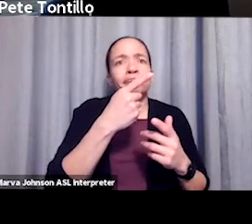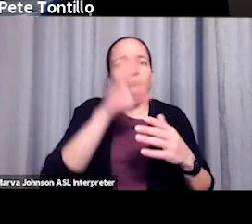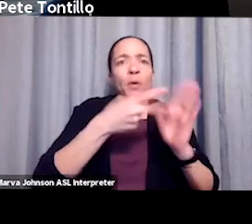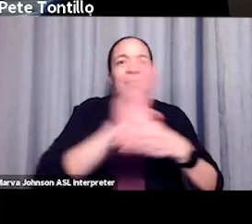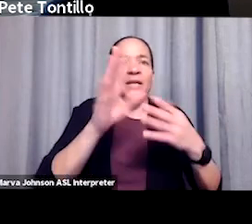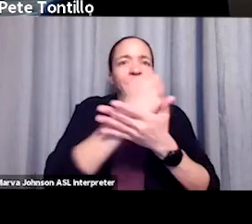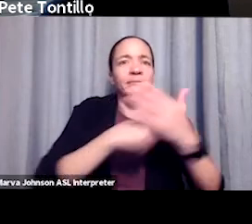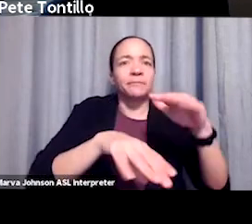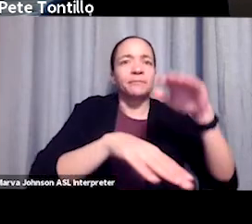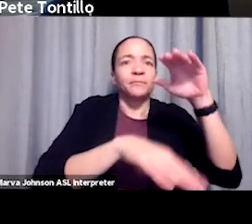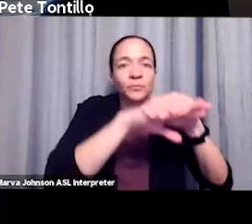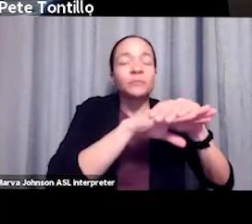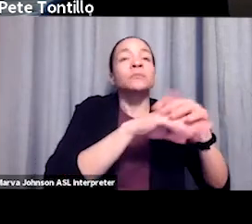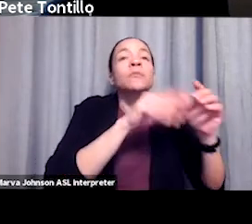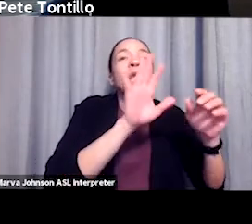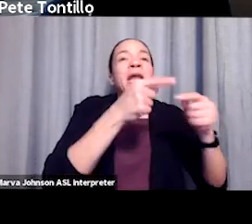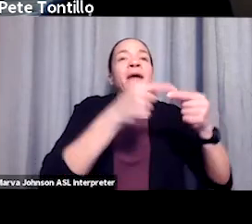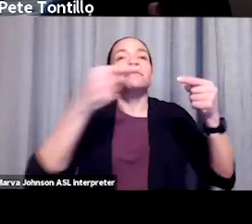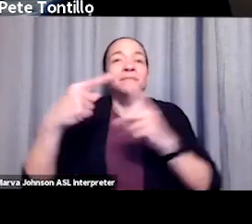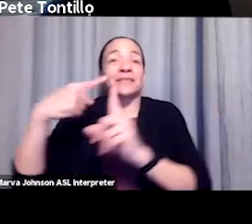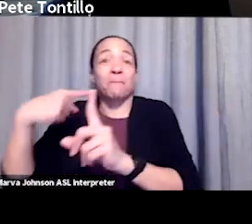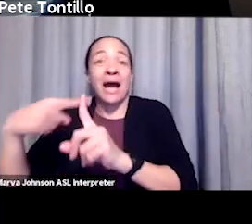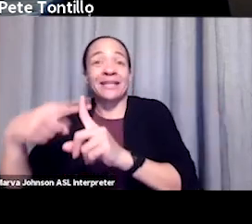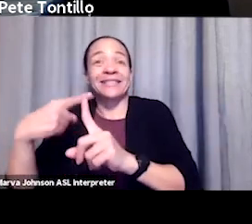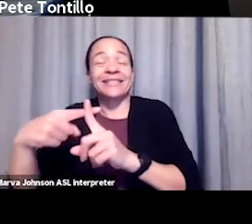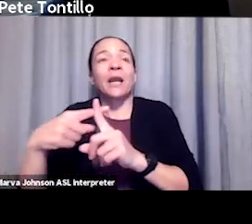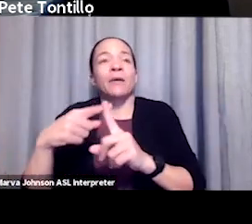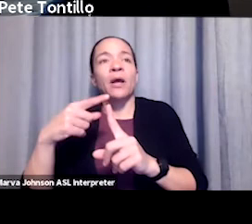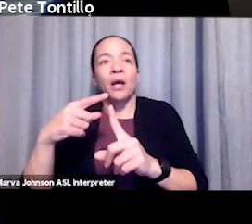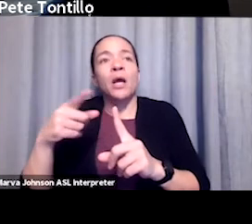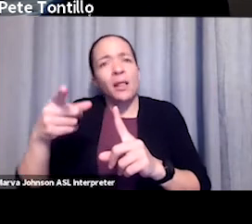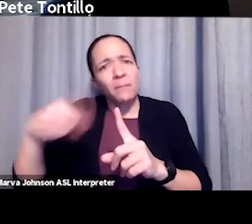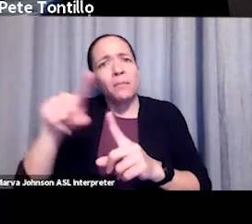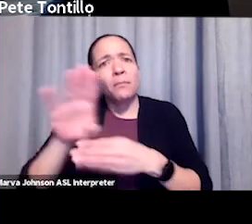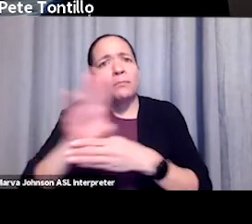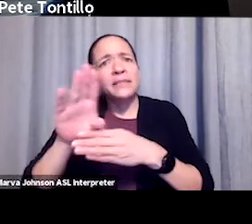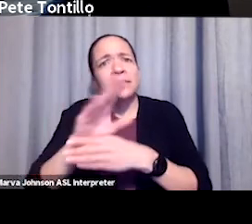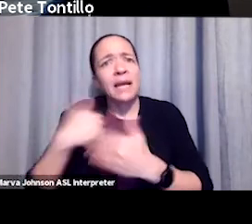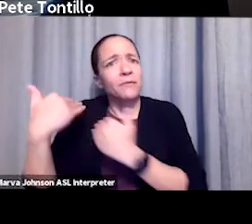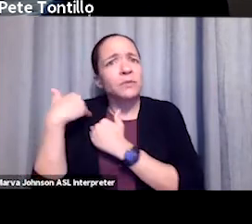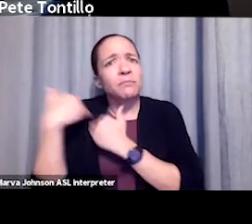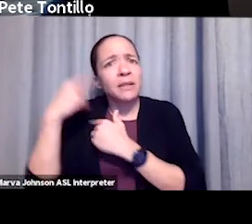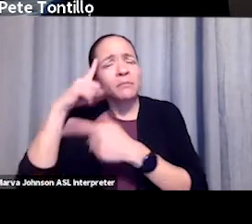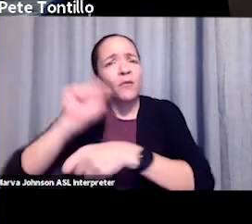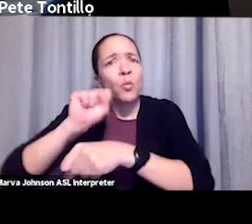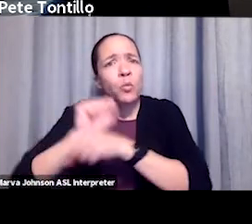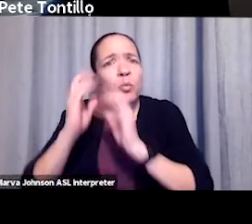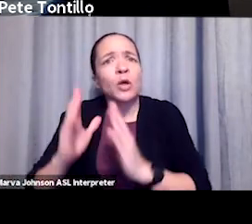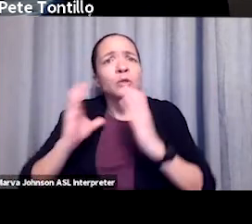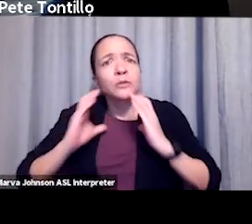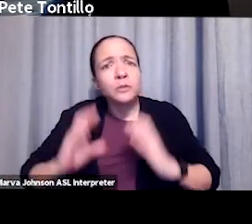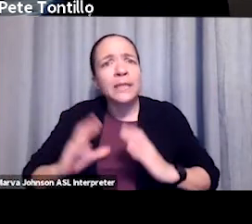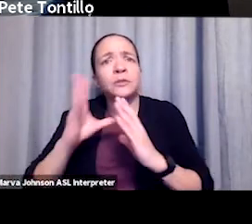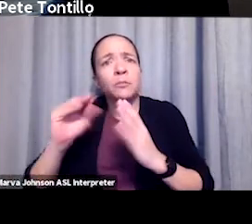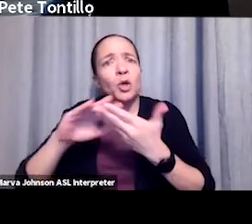intuitive articulation of a positive counter narrative. In this case, businesses do have responsibilities to their employees, customers, and communities. And we simply ask